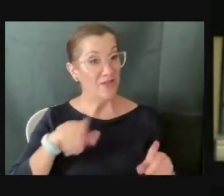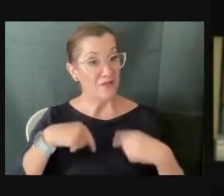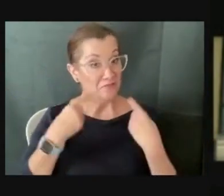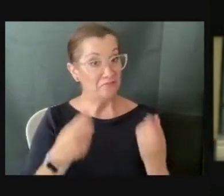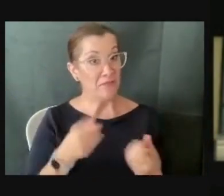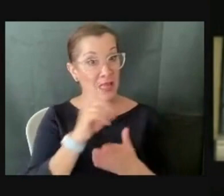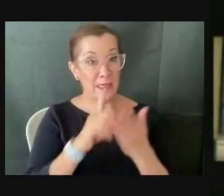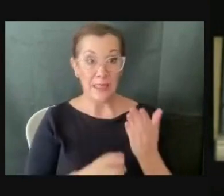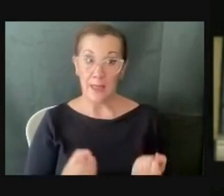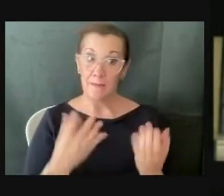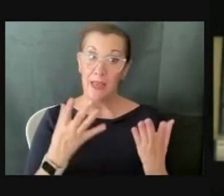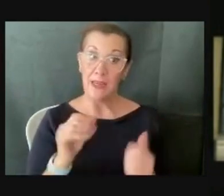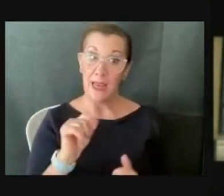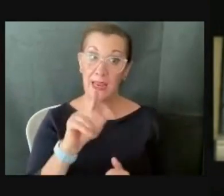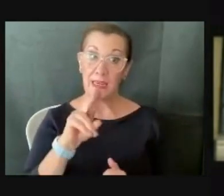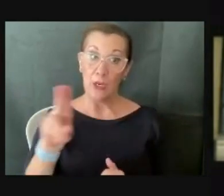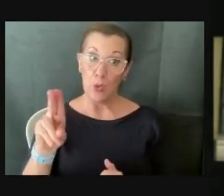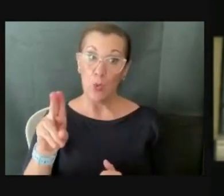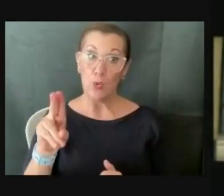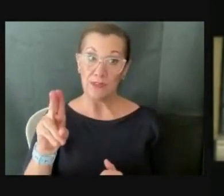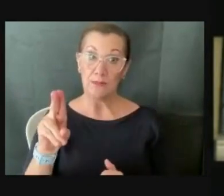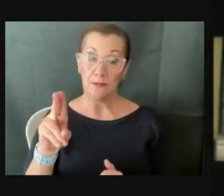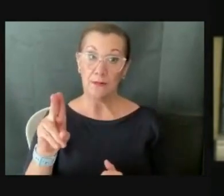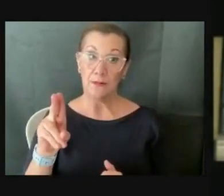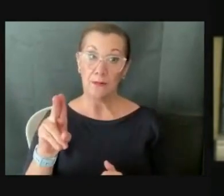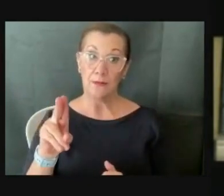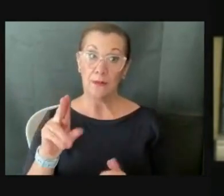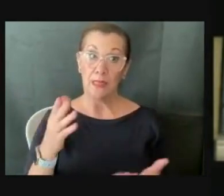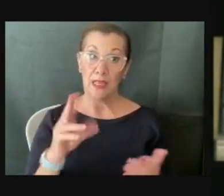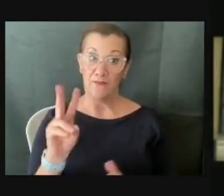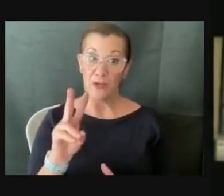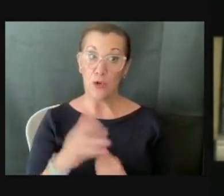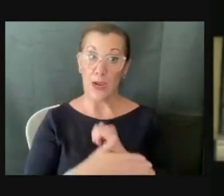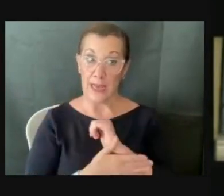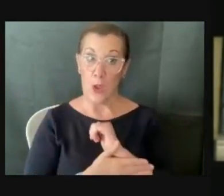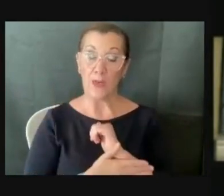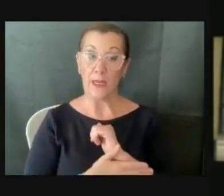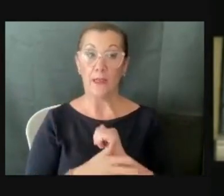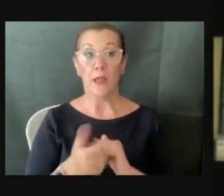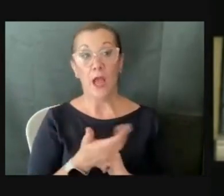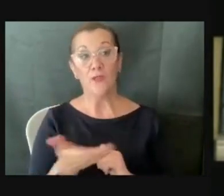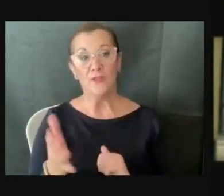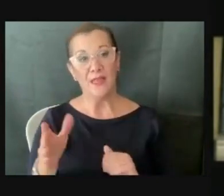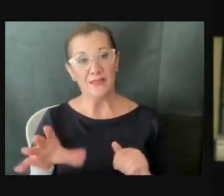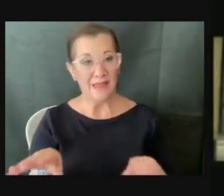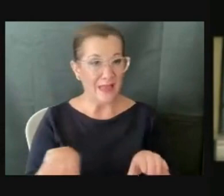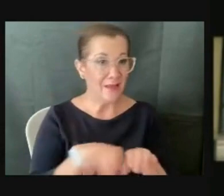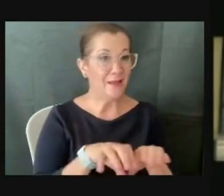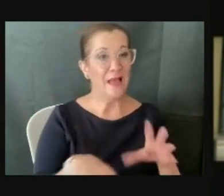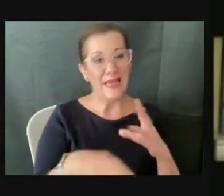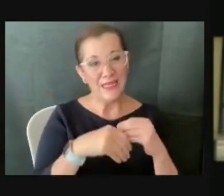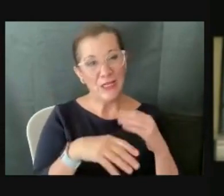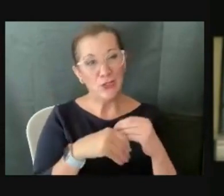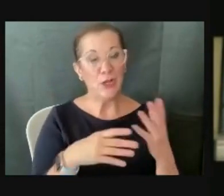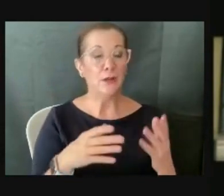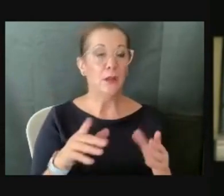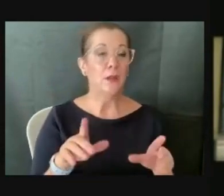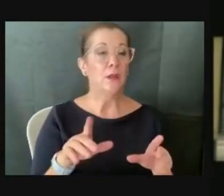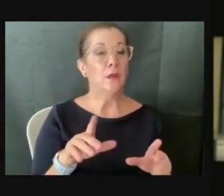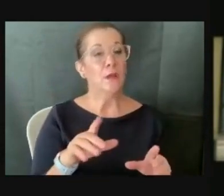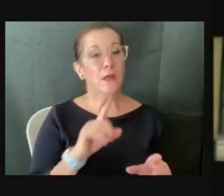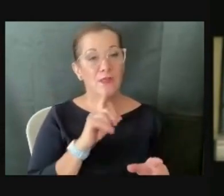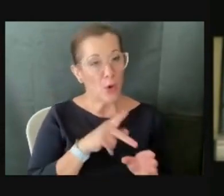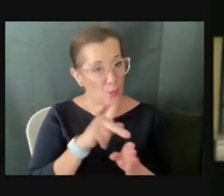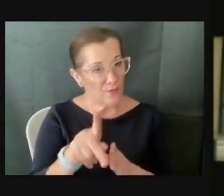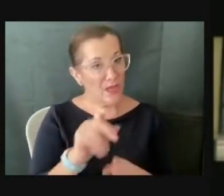designed a lot of ADUs in Ventura County, other things too, like additions. And so there are a lot of professionals working that are